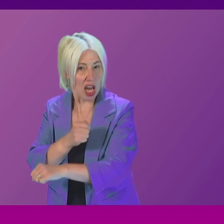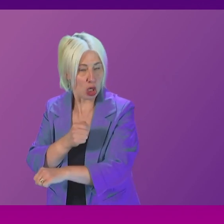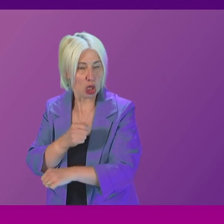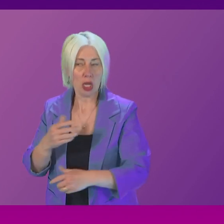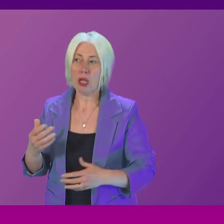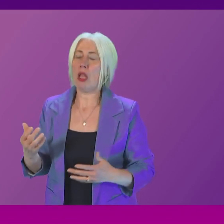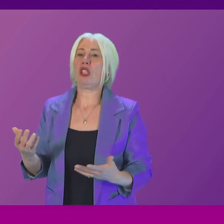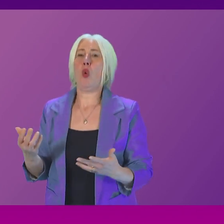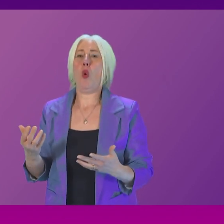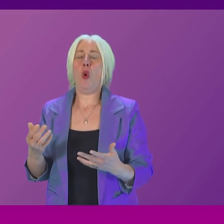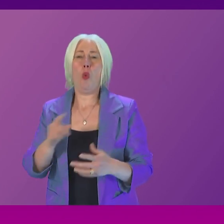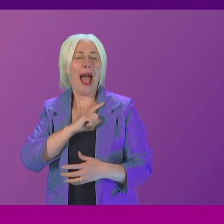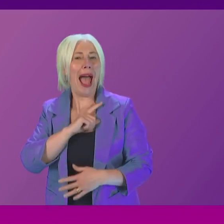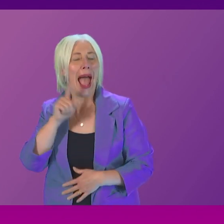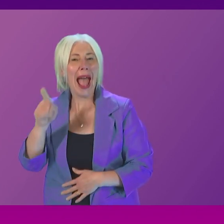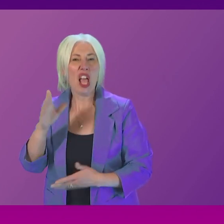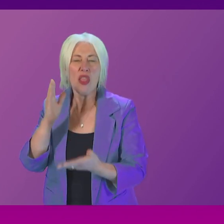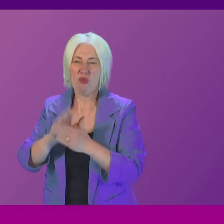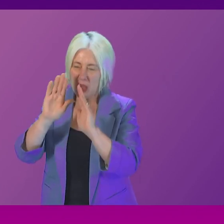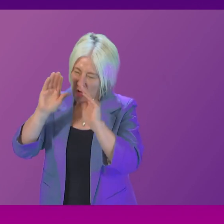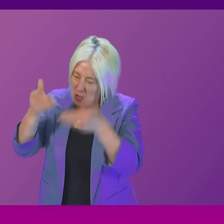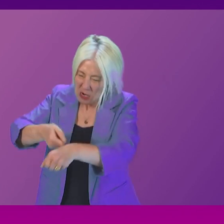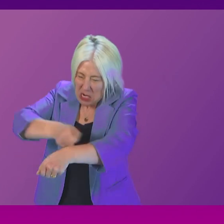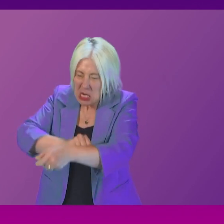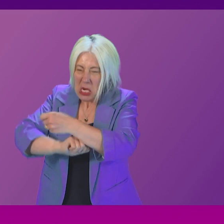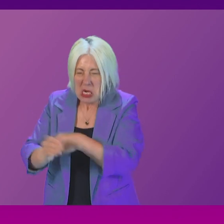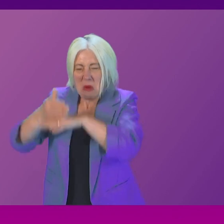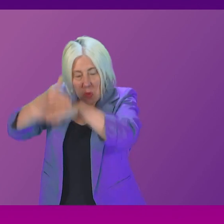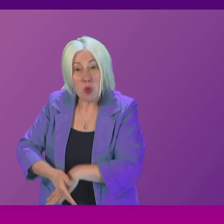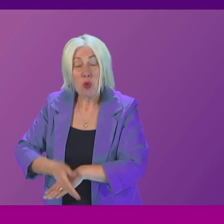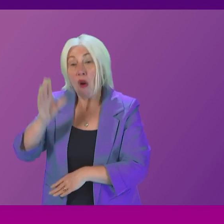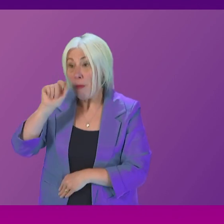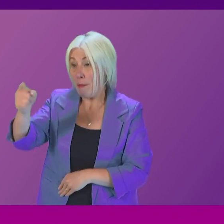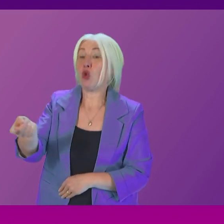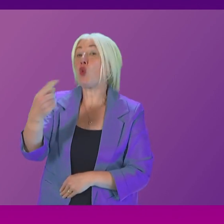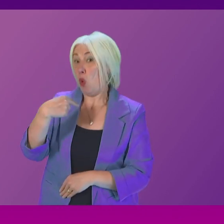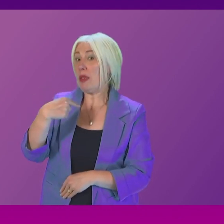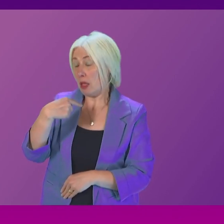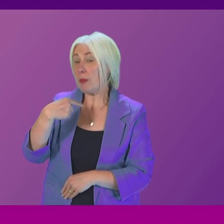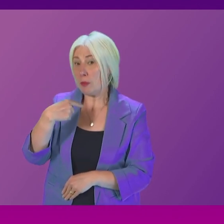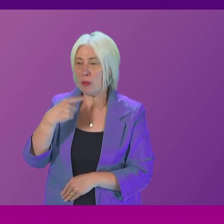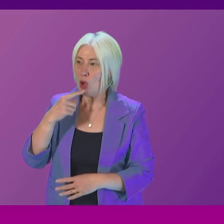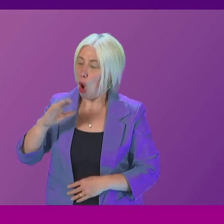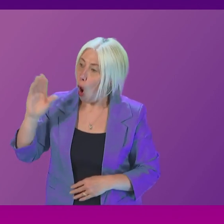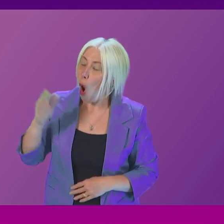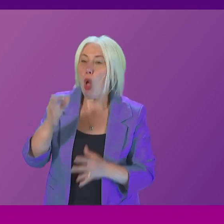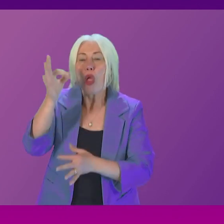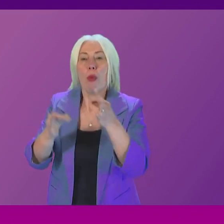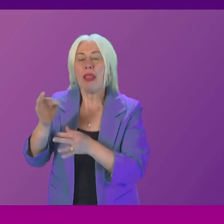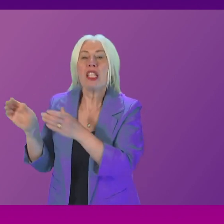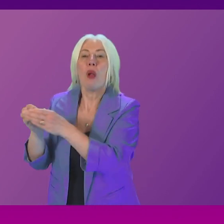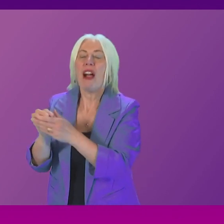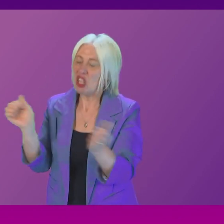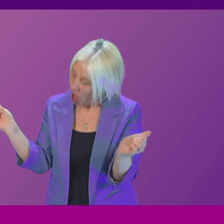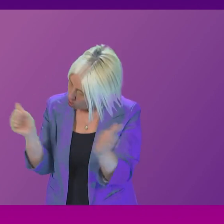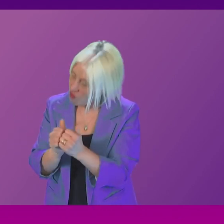Europe. And that was because there was a concerted effort. I remember him telling me very clearly that all of the political parties signed up to